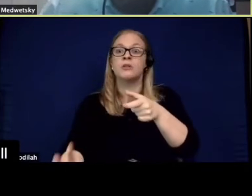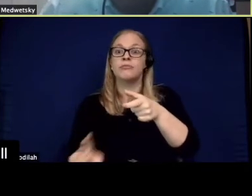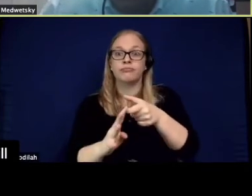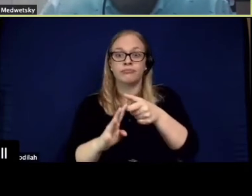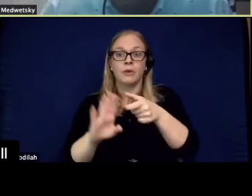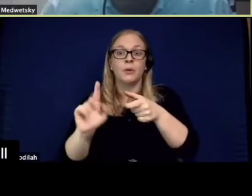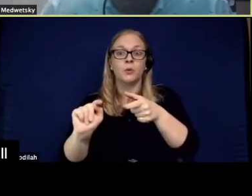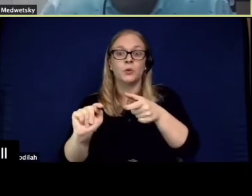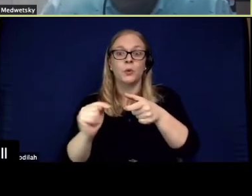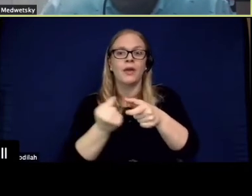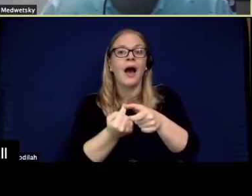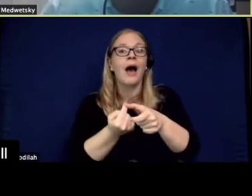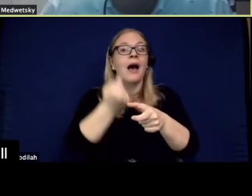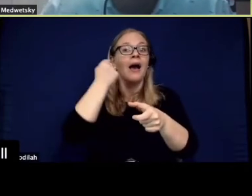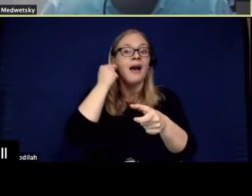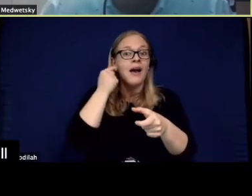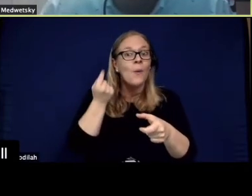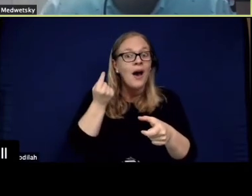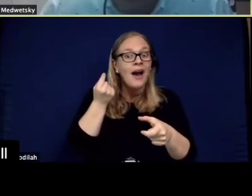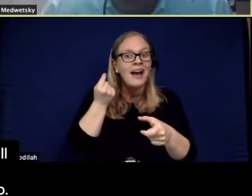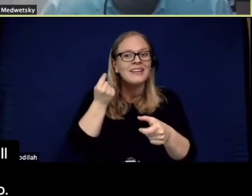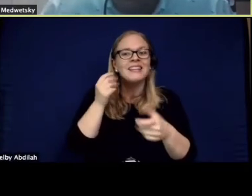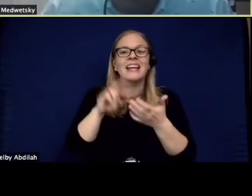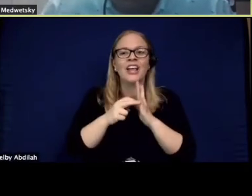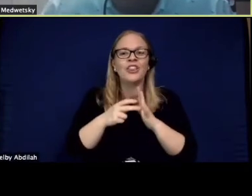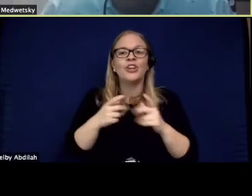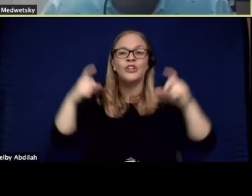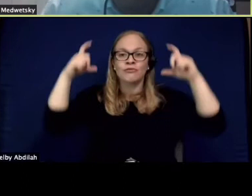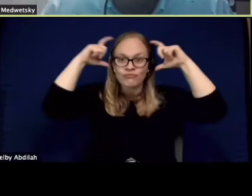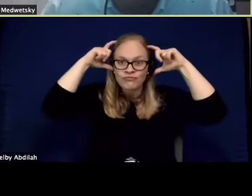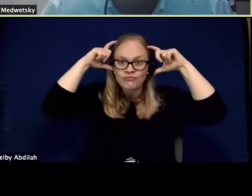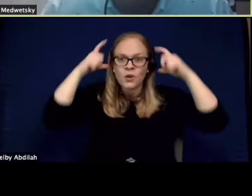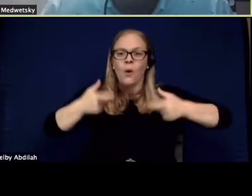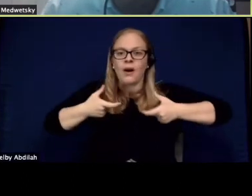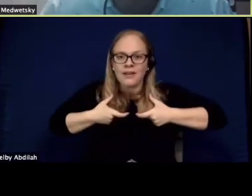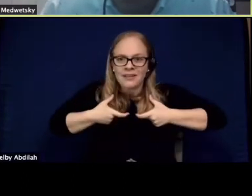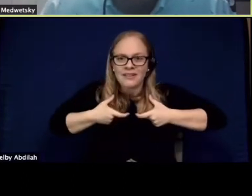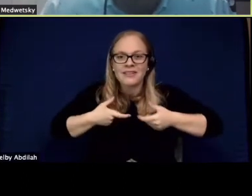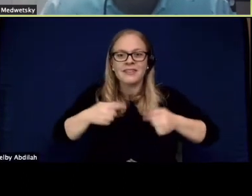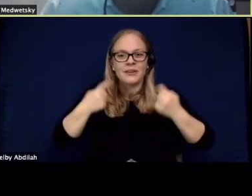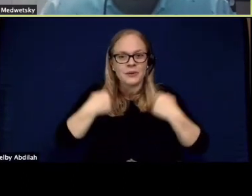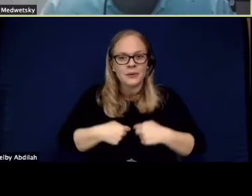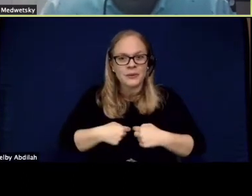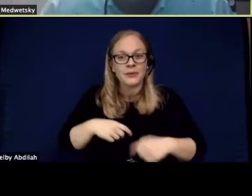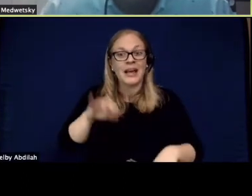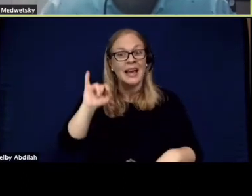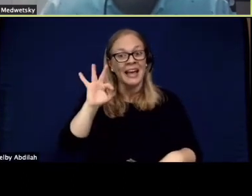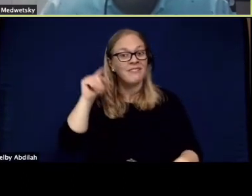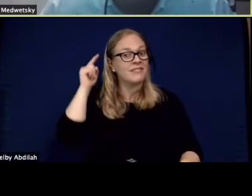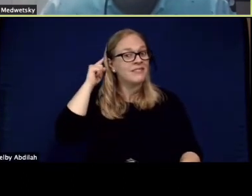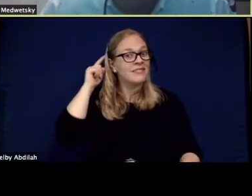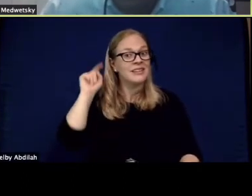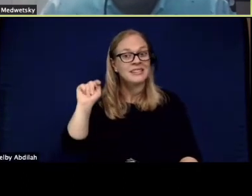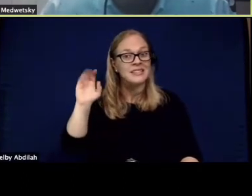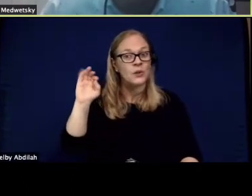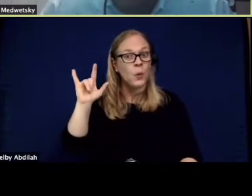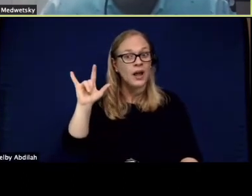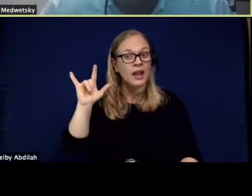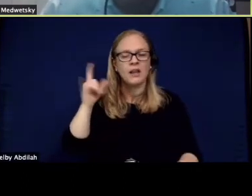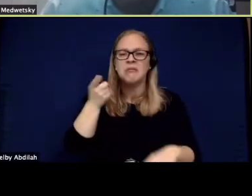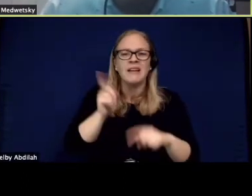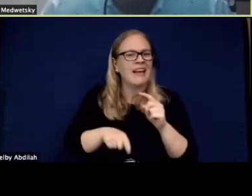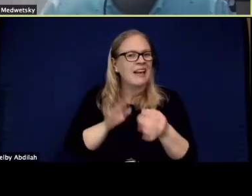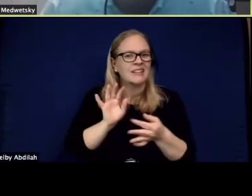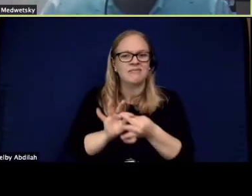either through a headset or a neck loop. So if you have a hearing aid with T-coils and you could not connect via NFMI,